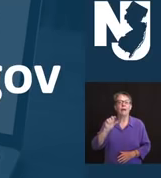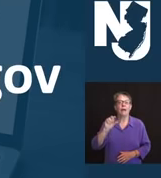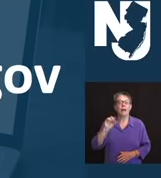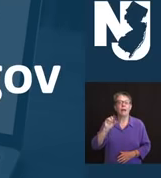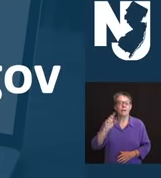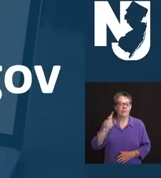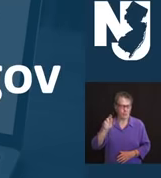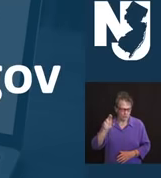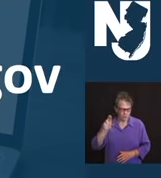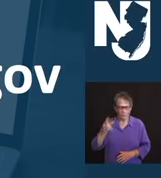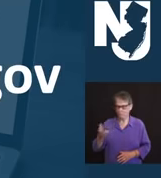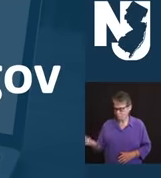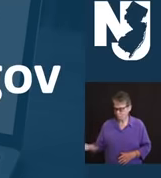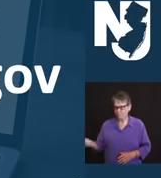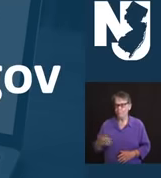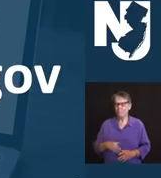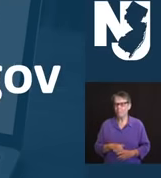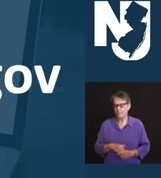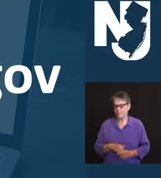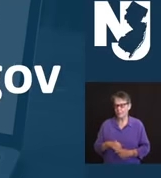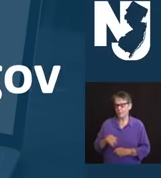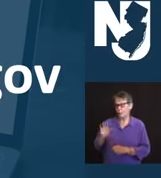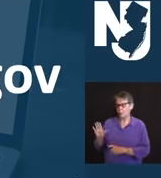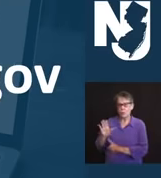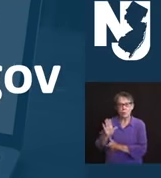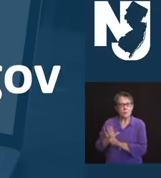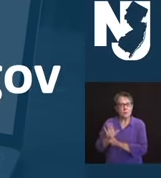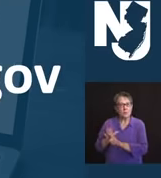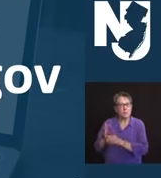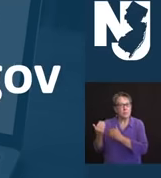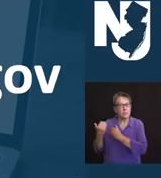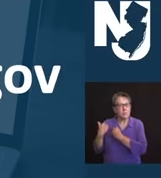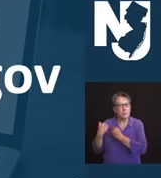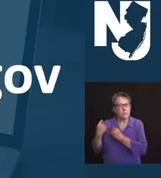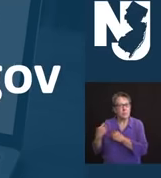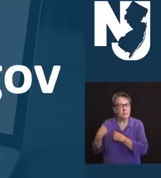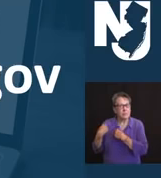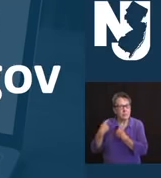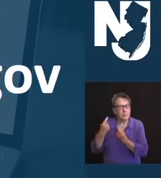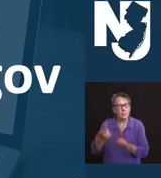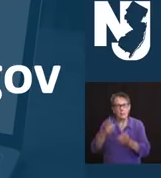Department of Community Affairs, Sheila Oliver. Sheila, great to have you.